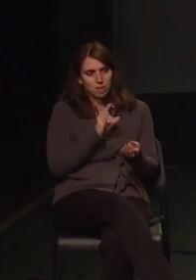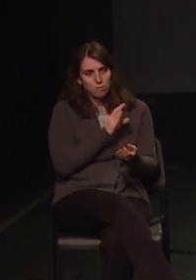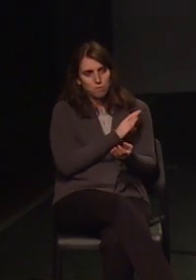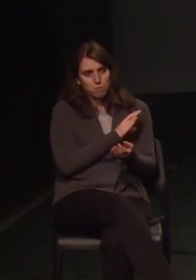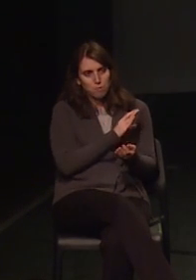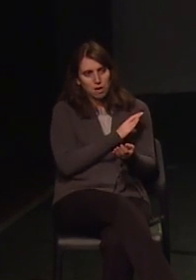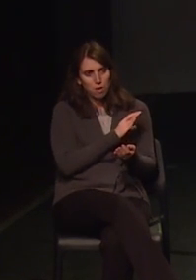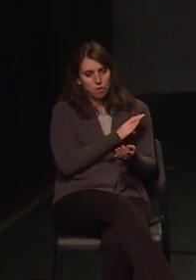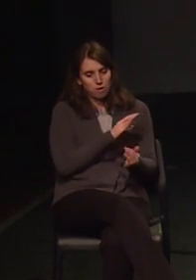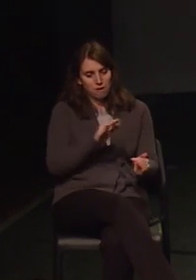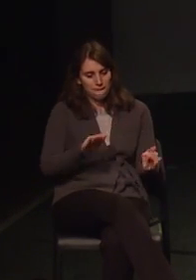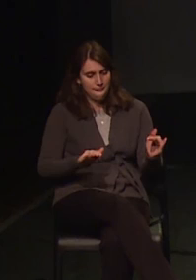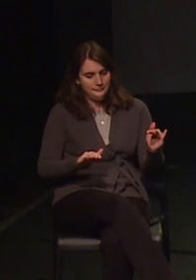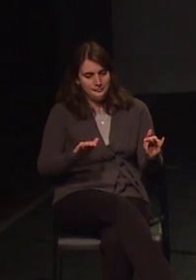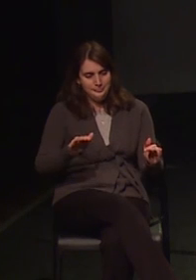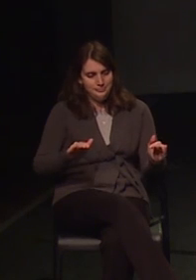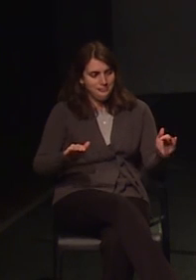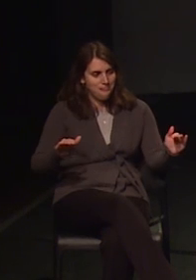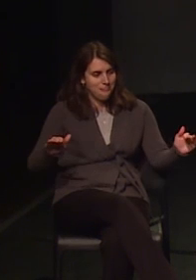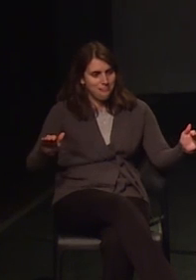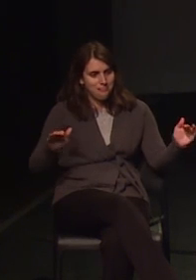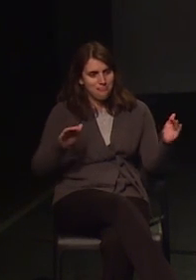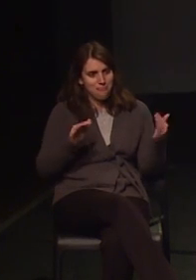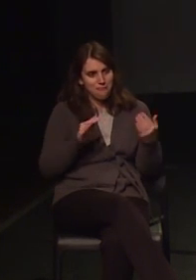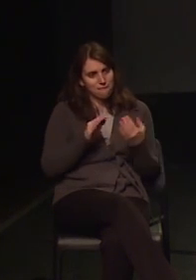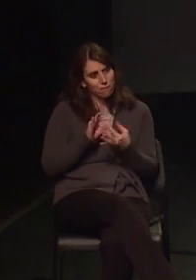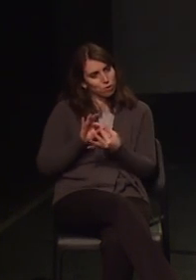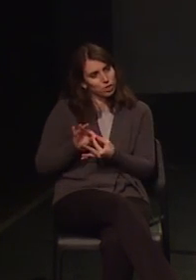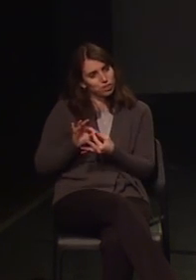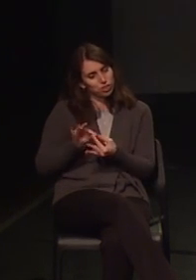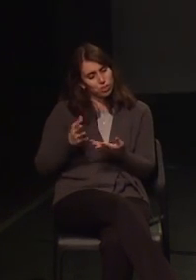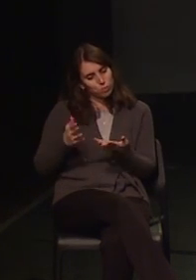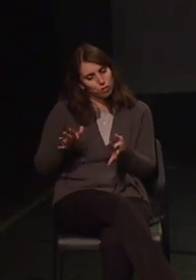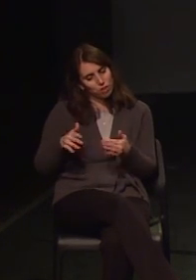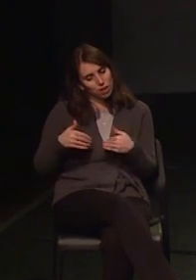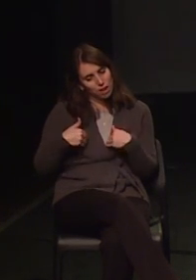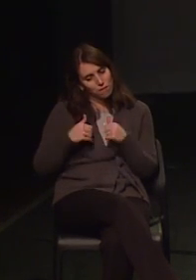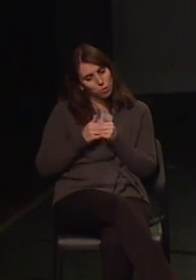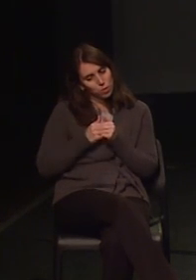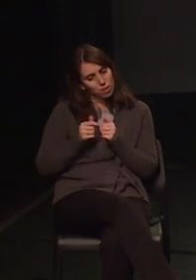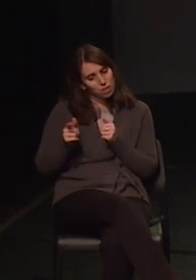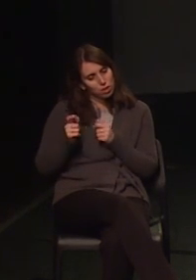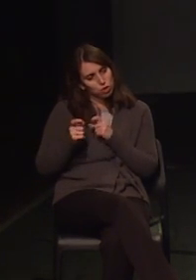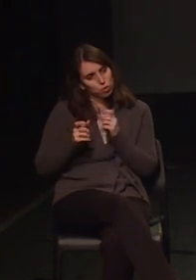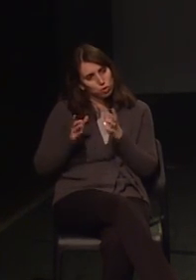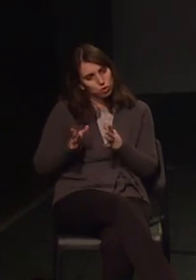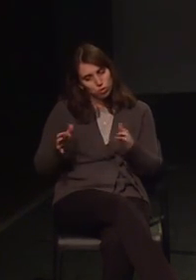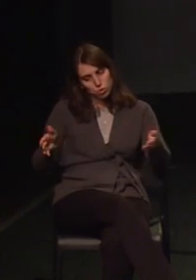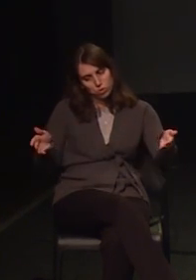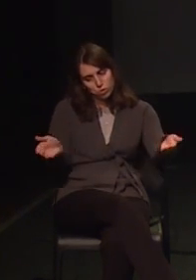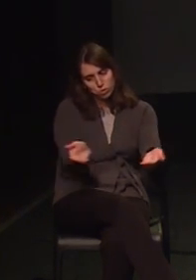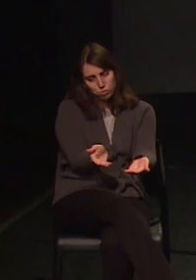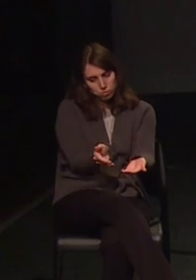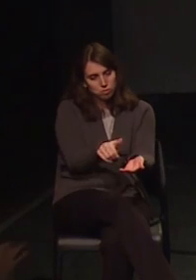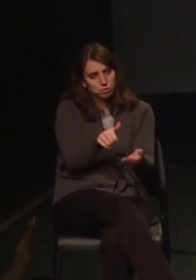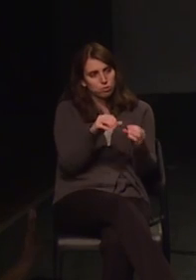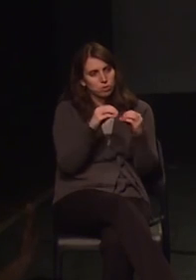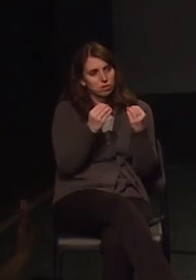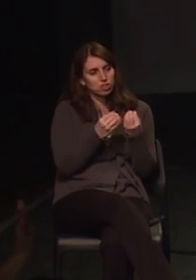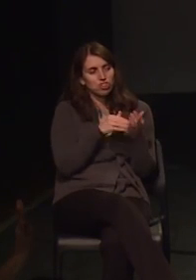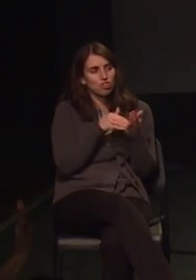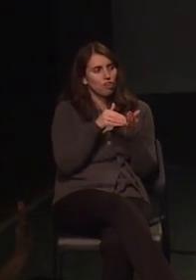have with individual donors to get them, to introduce them to other worthy organizations. And too often we don't do that, I